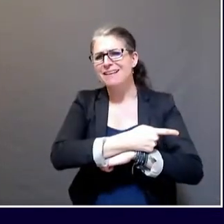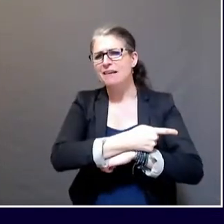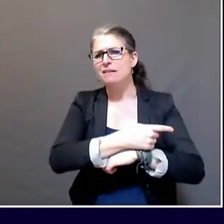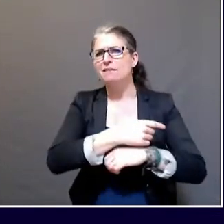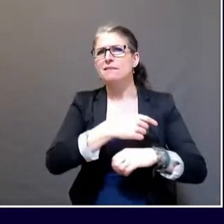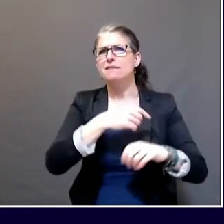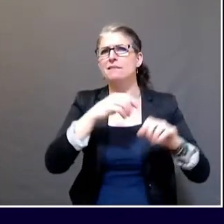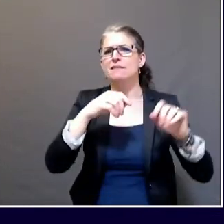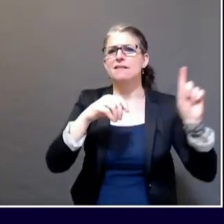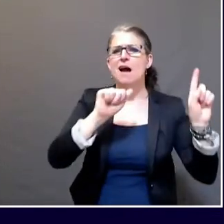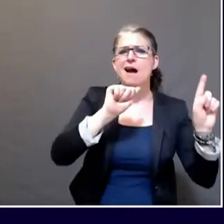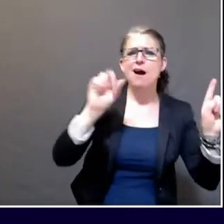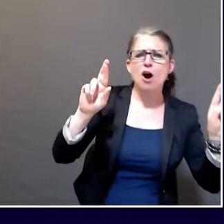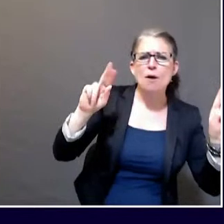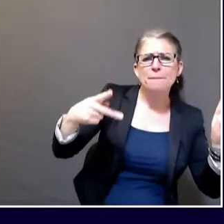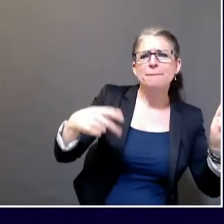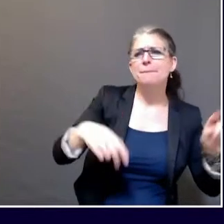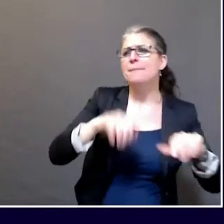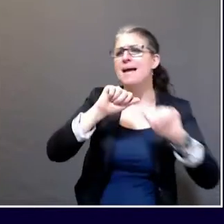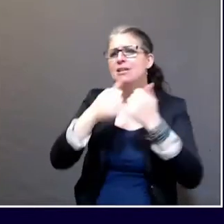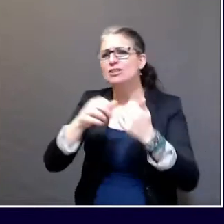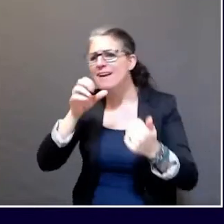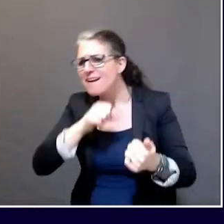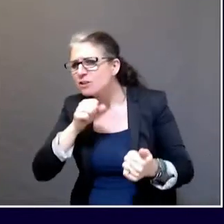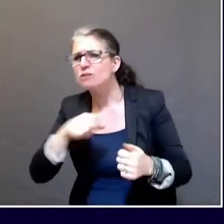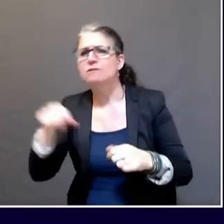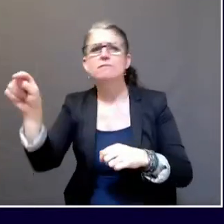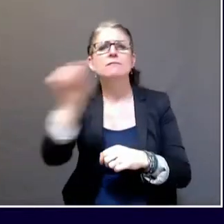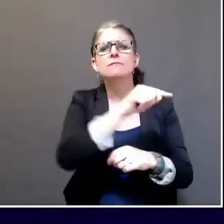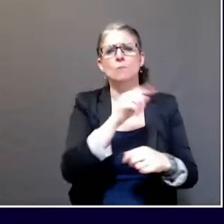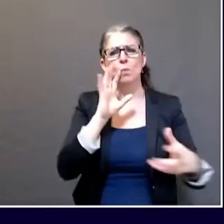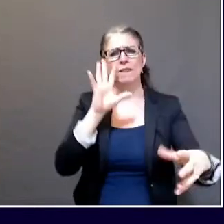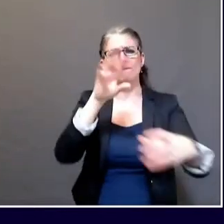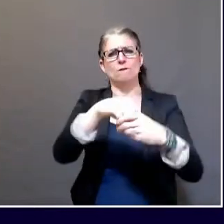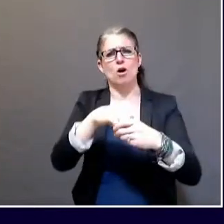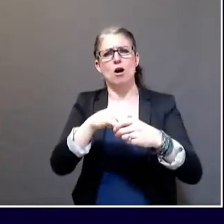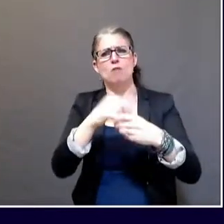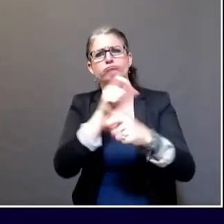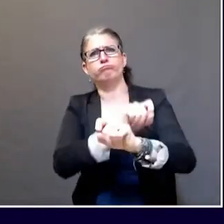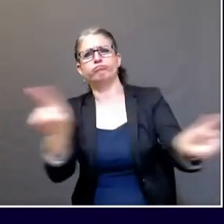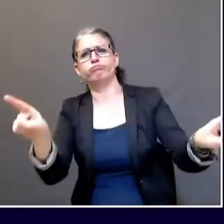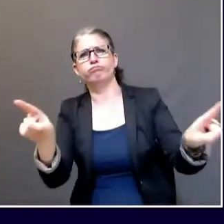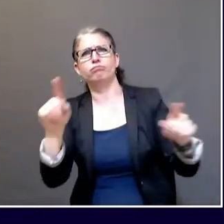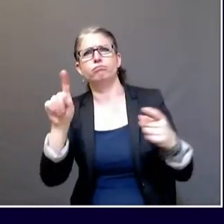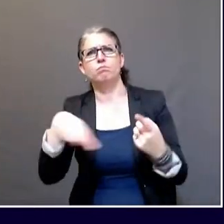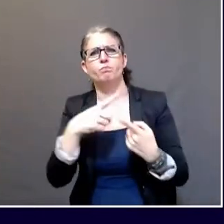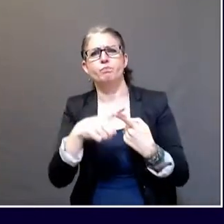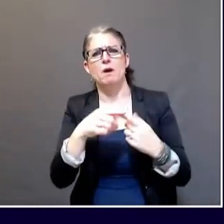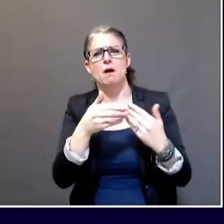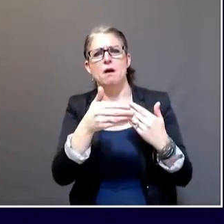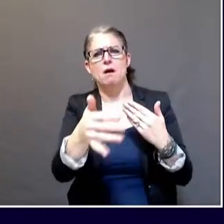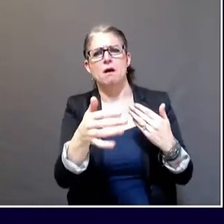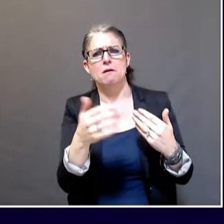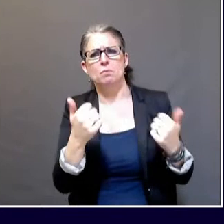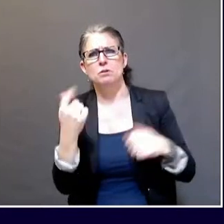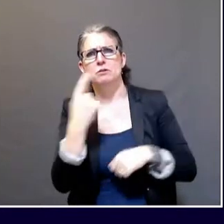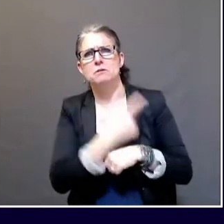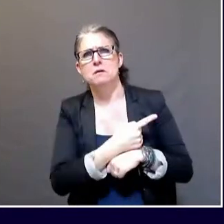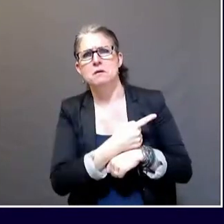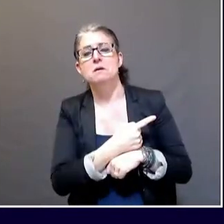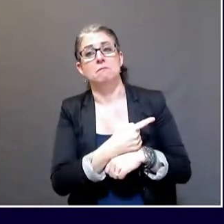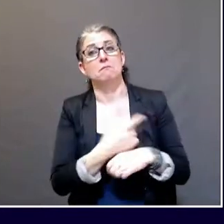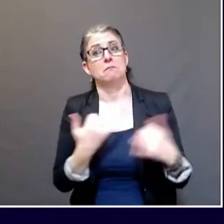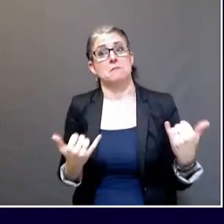the dial to make sure that we've gotten everybody who is eligible to be vaccinated in, but we're hopeful to be able to do that in the coming days, if not